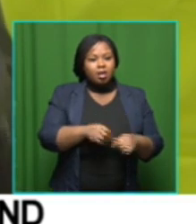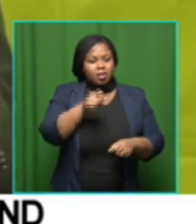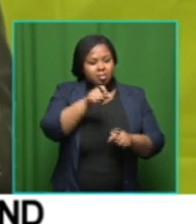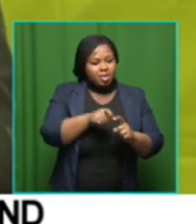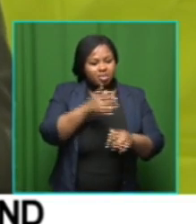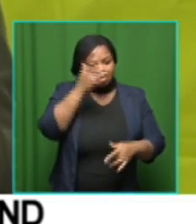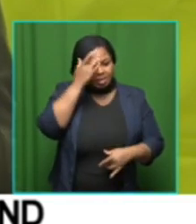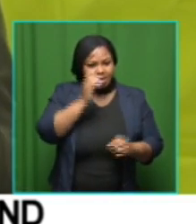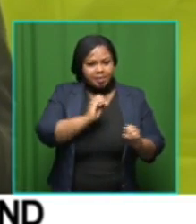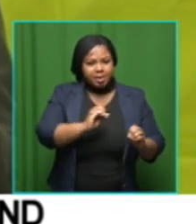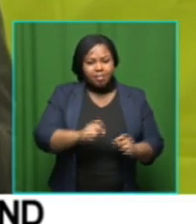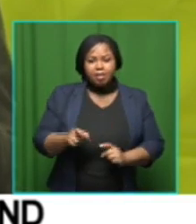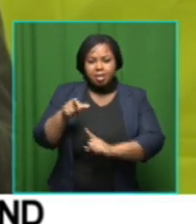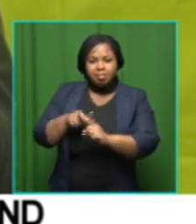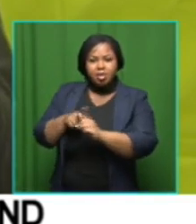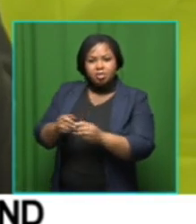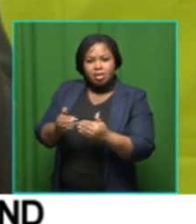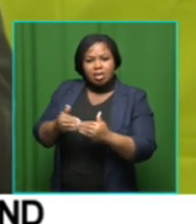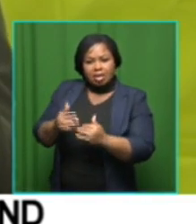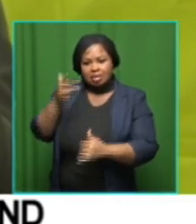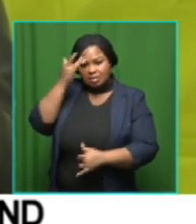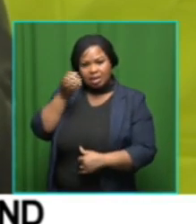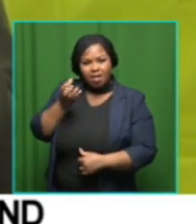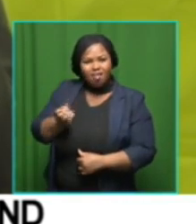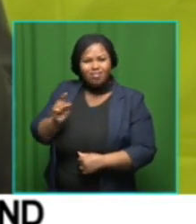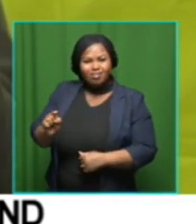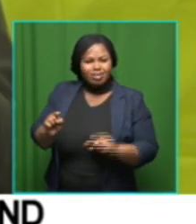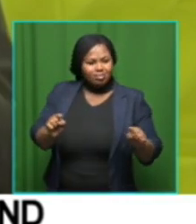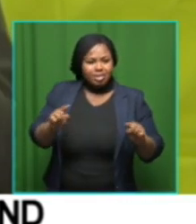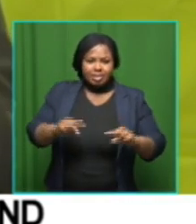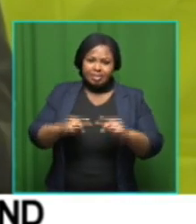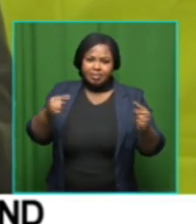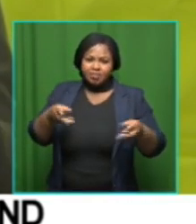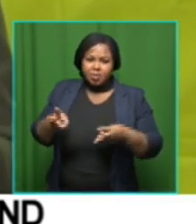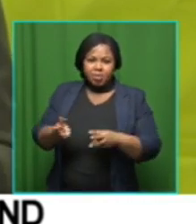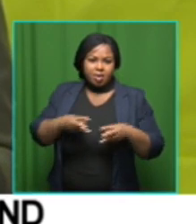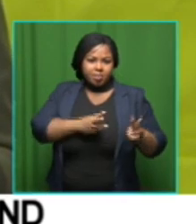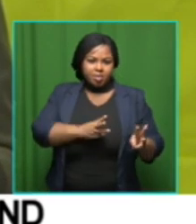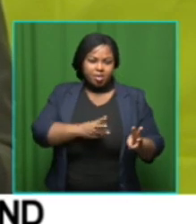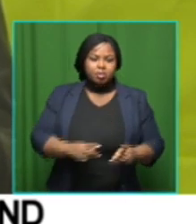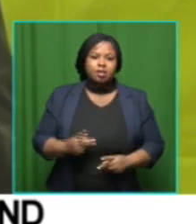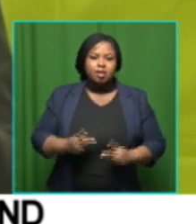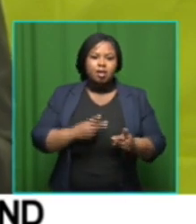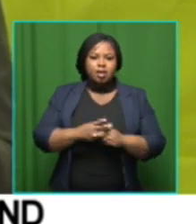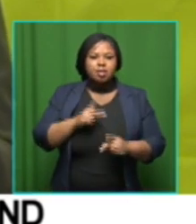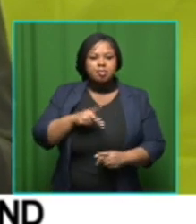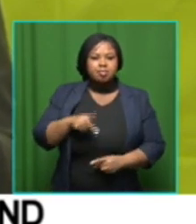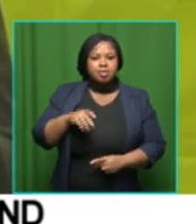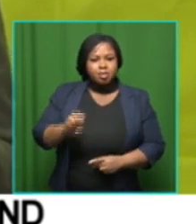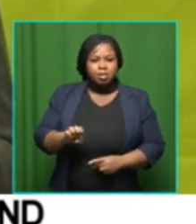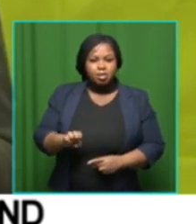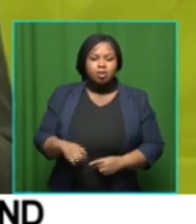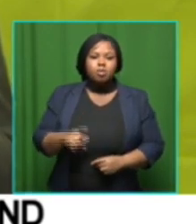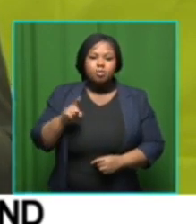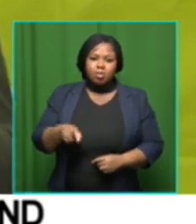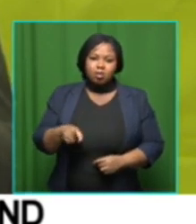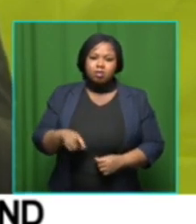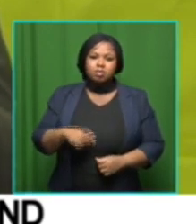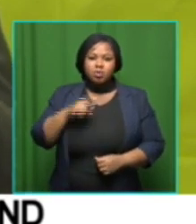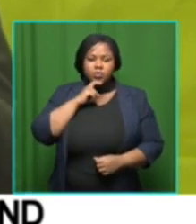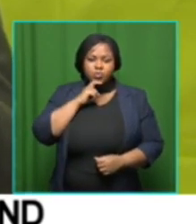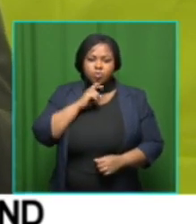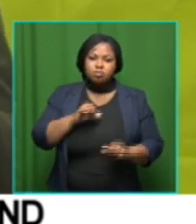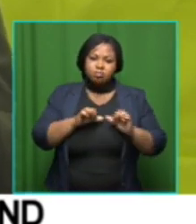on the type of PPE that they have to use and when, so that we are able to use them judiciously and be able to be cost effective,